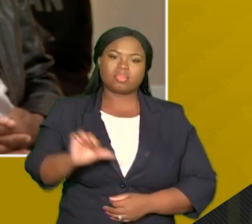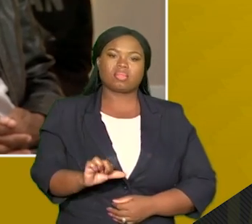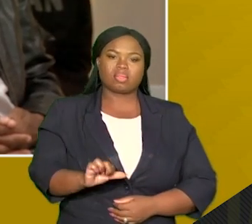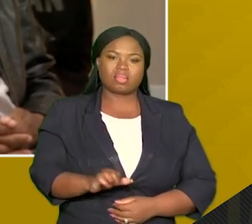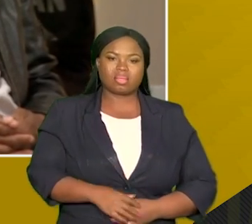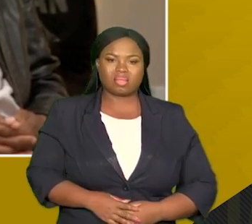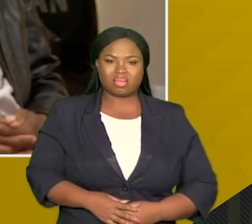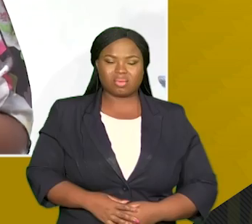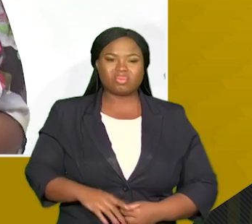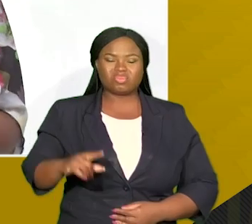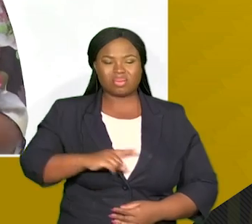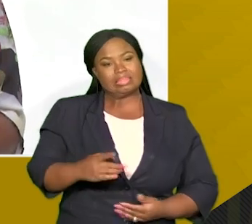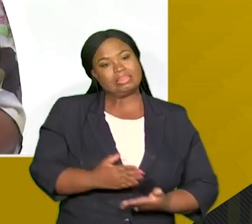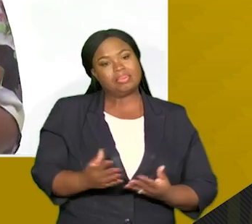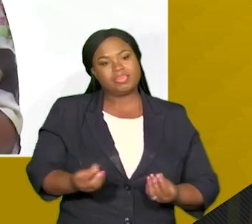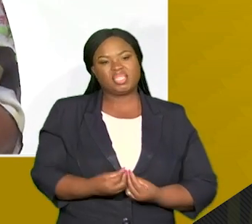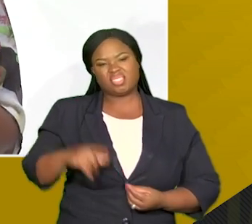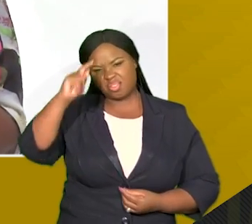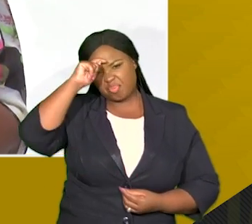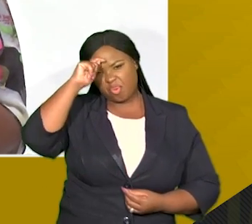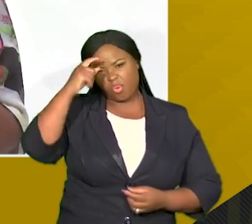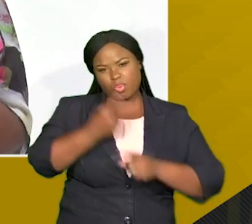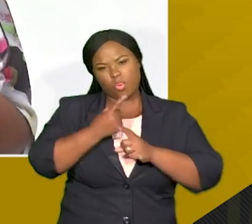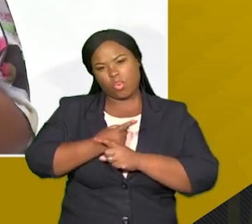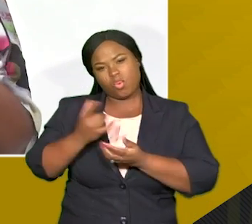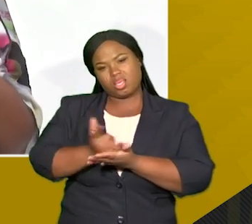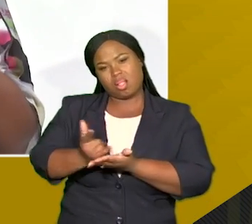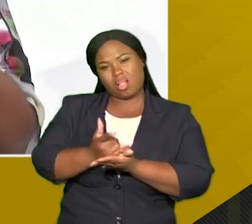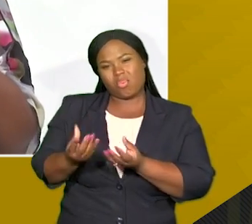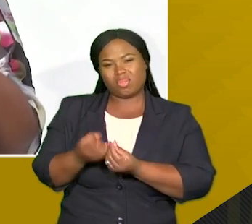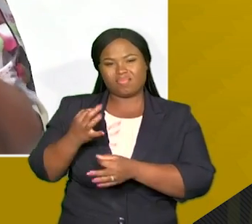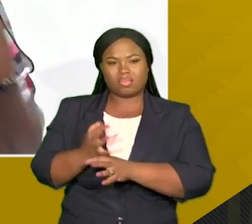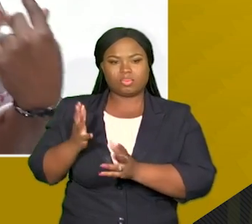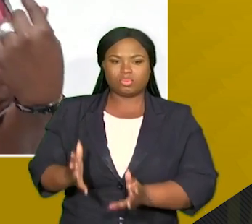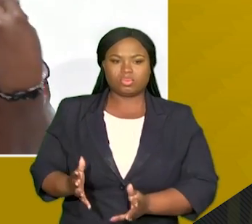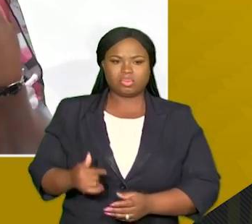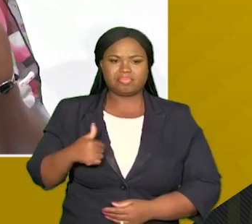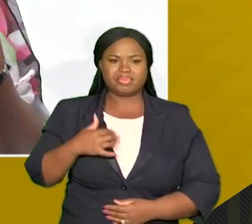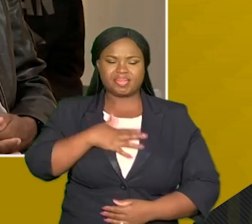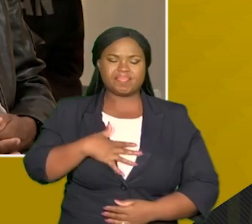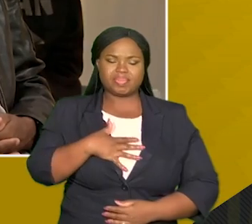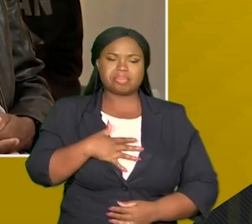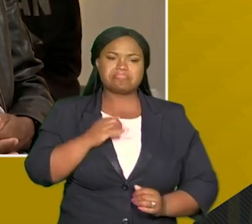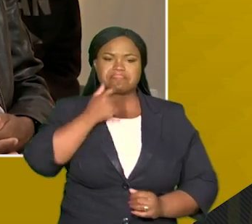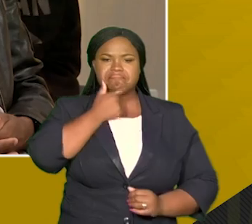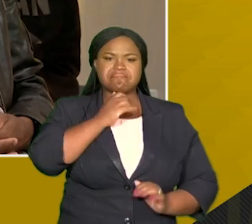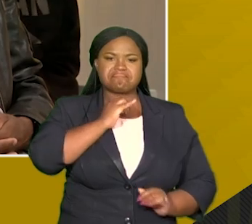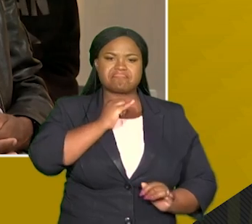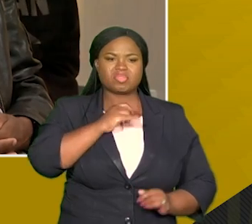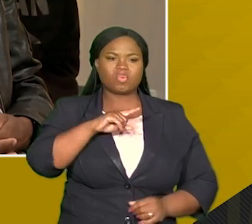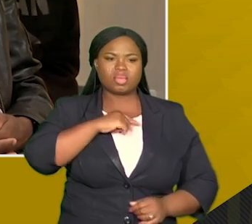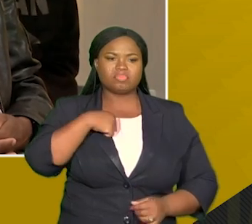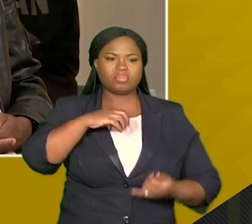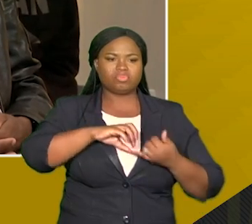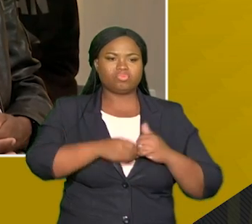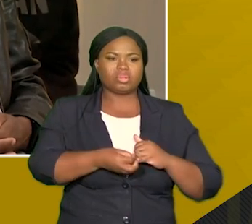Because you know there's certain things about Fana Bashira, you know, Baba. And I feel for them because mina at least I'm trying